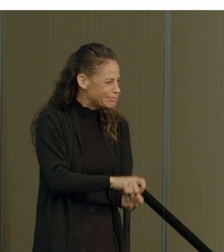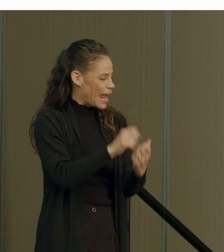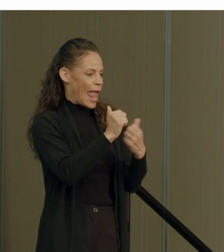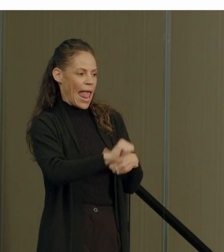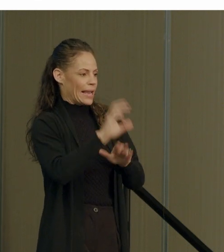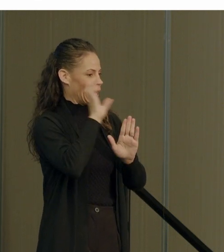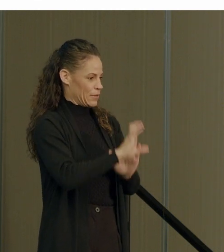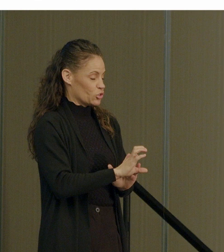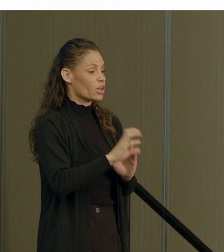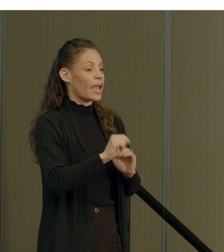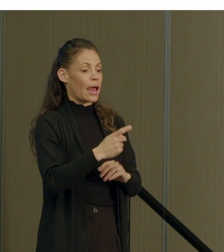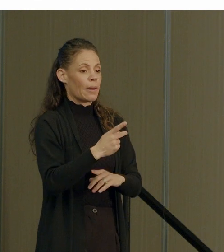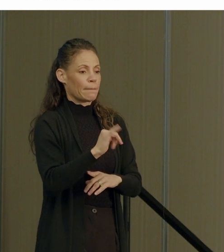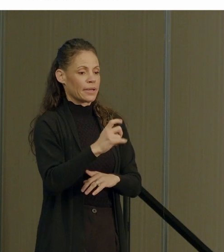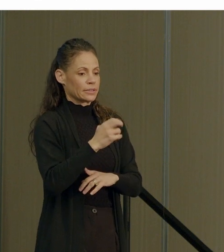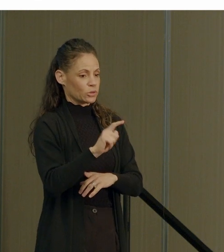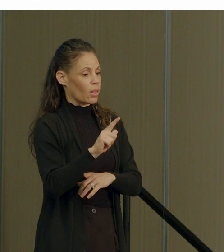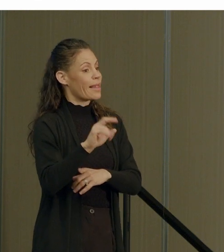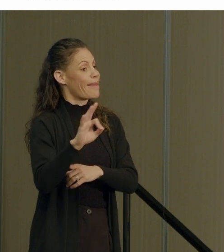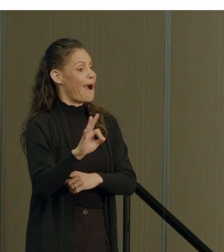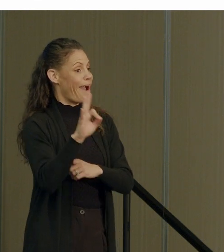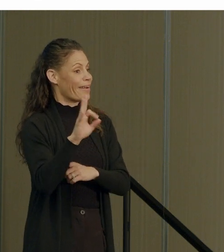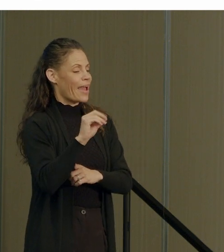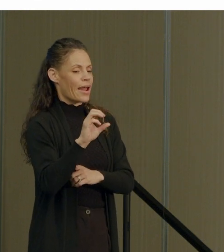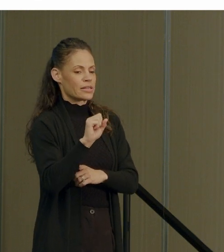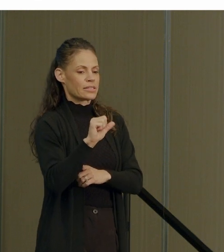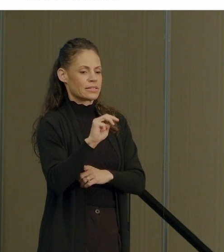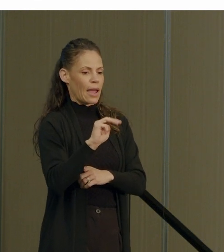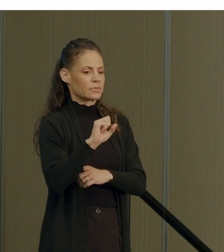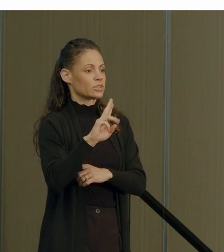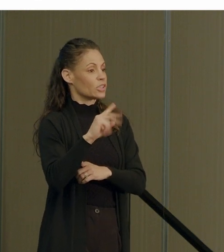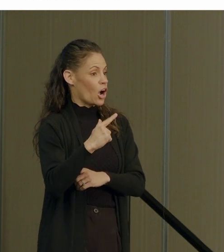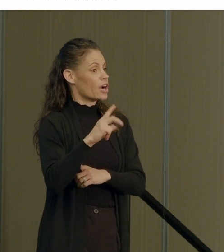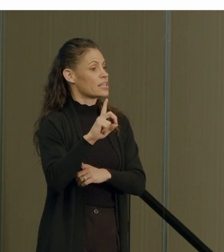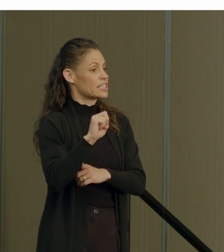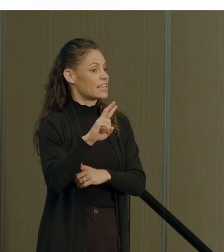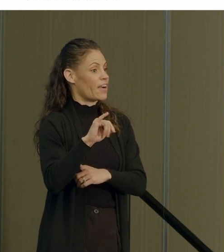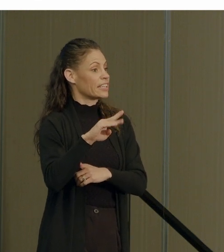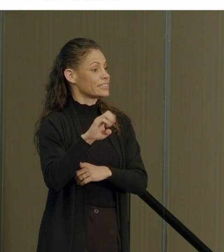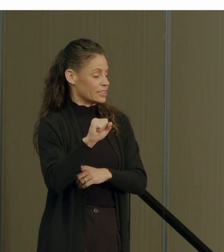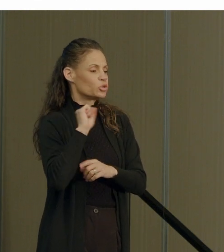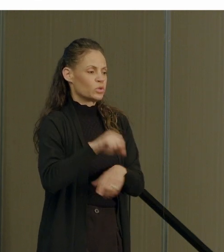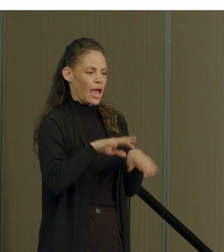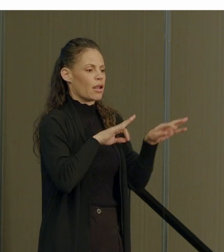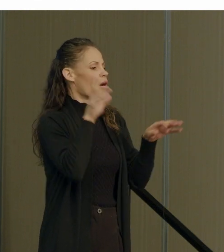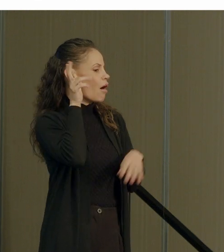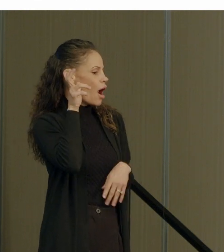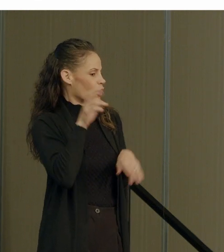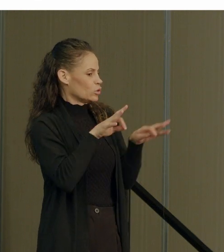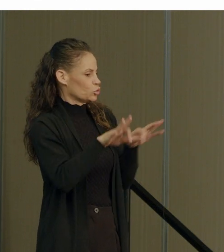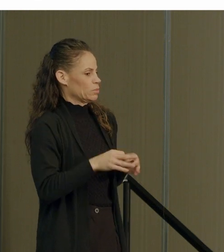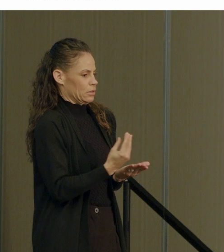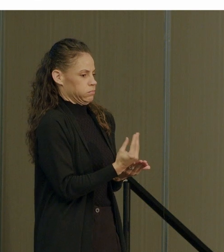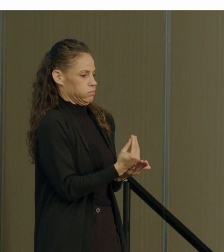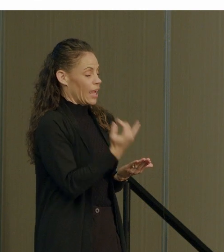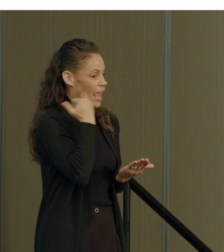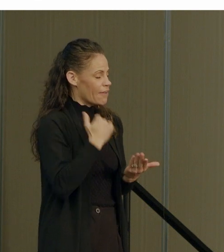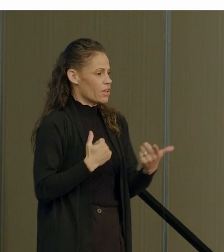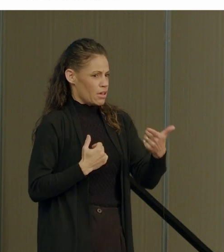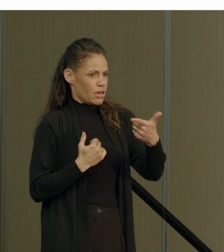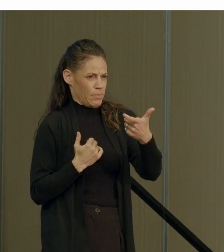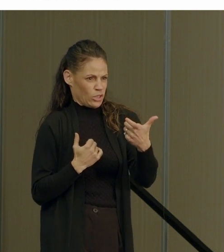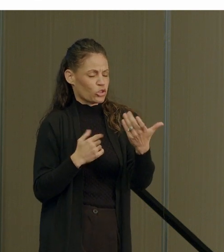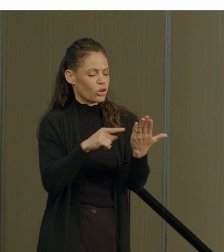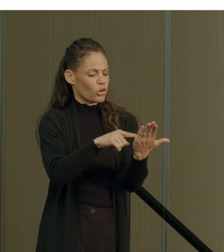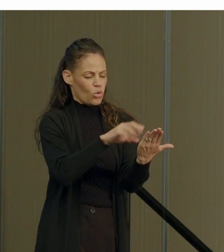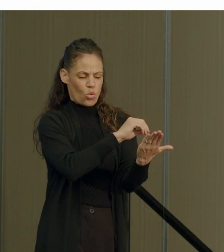Pixel 9 and new Samsung devices that are generated anytime you encounter an unlabeled image,